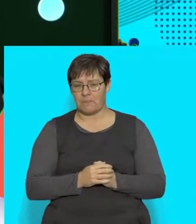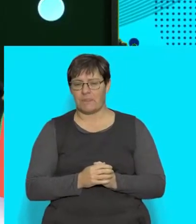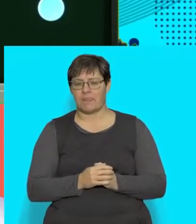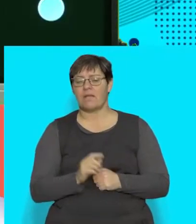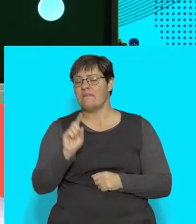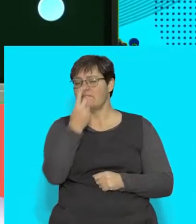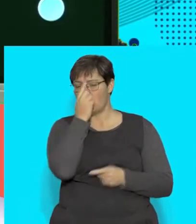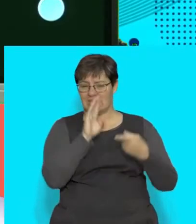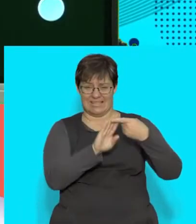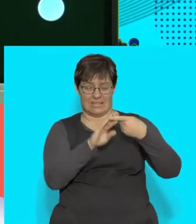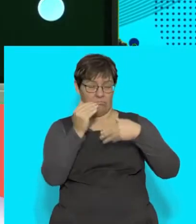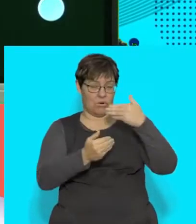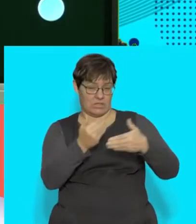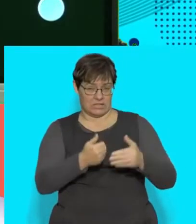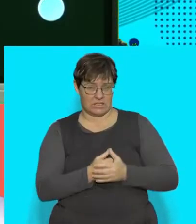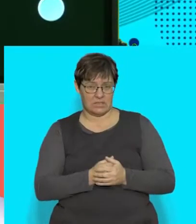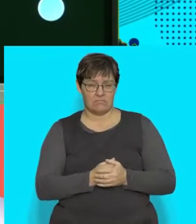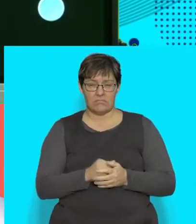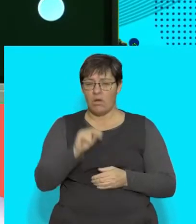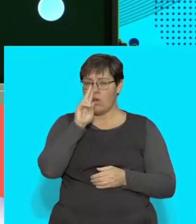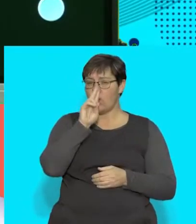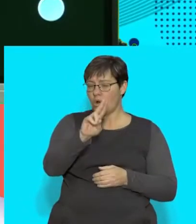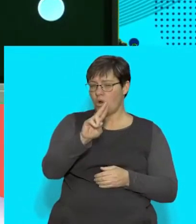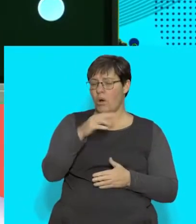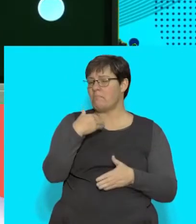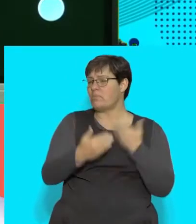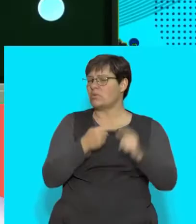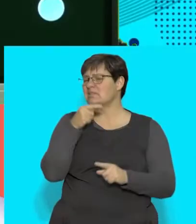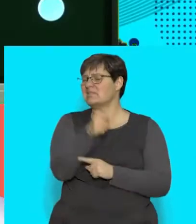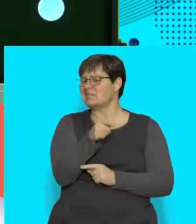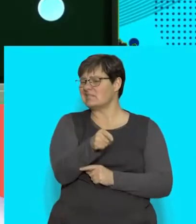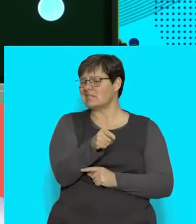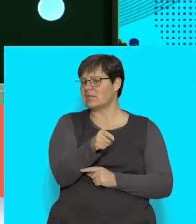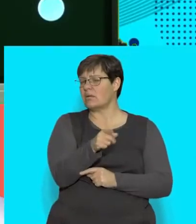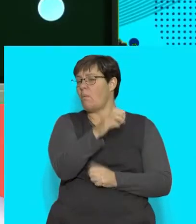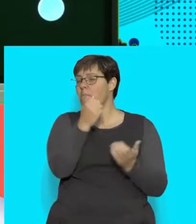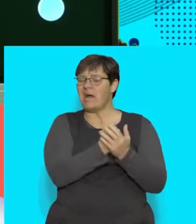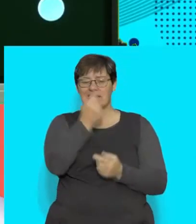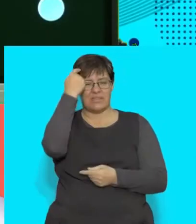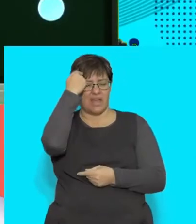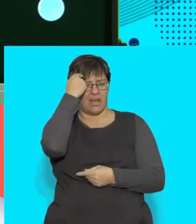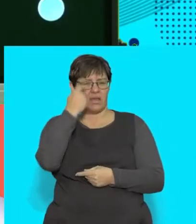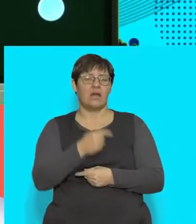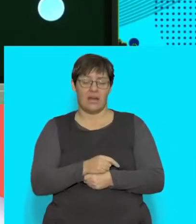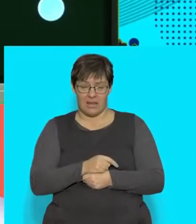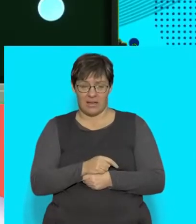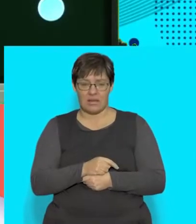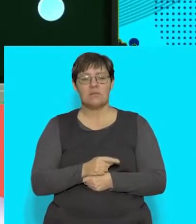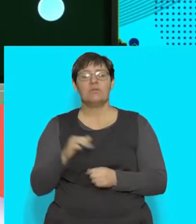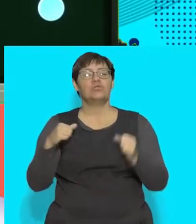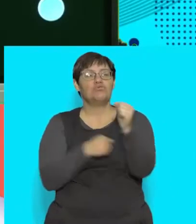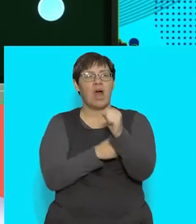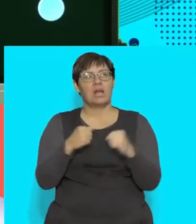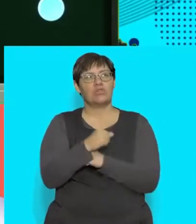let's take a look at this first process. When we look at the process, you also need to think. I always tell my